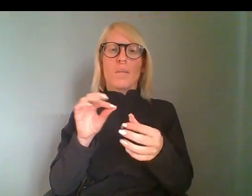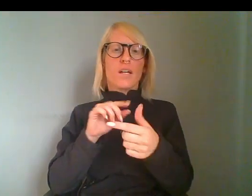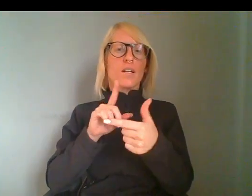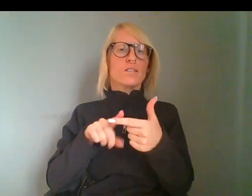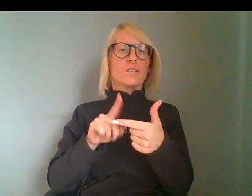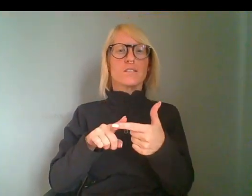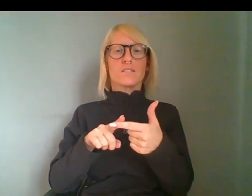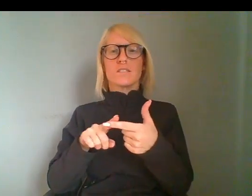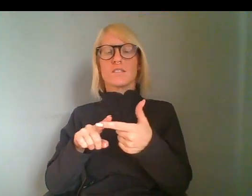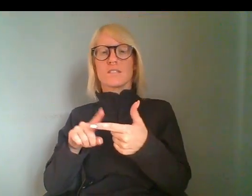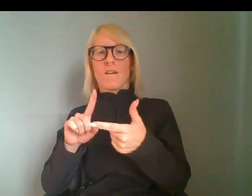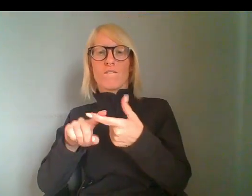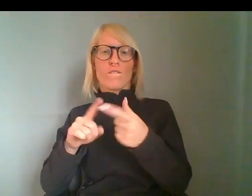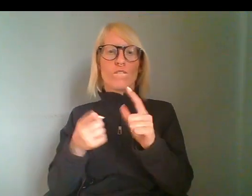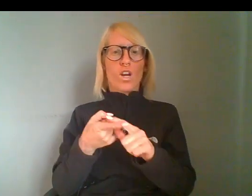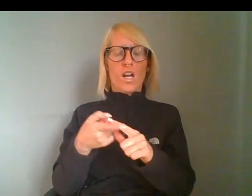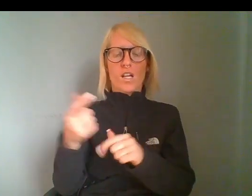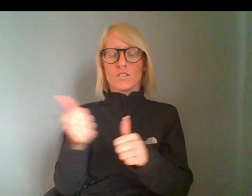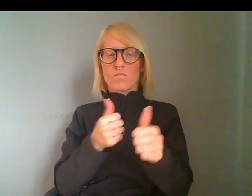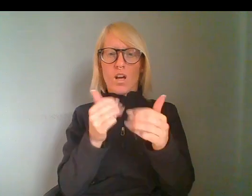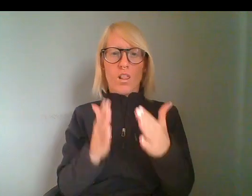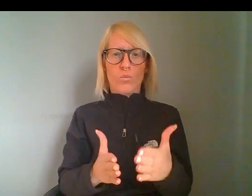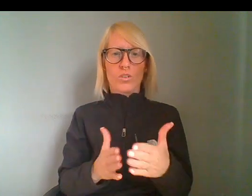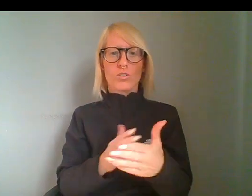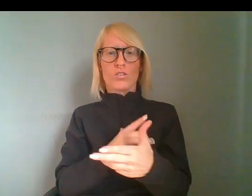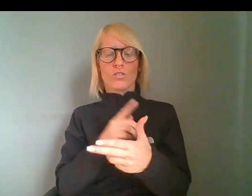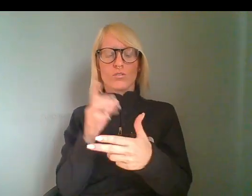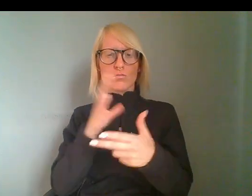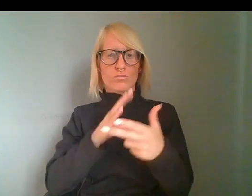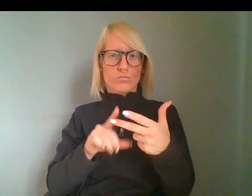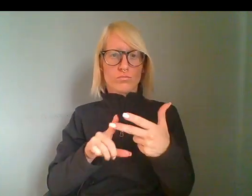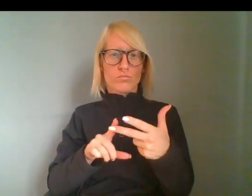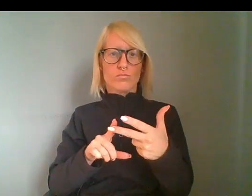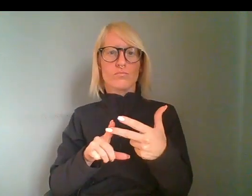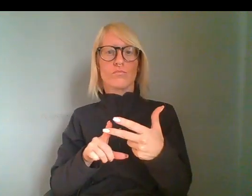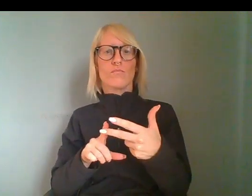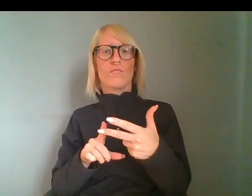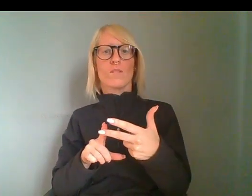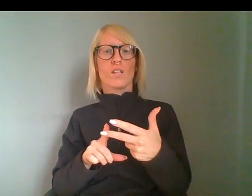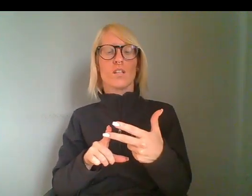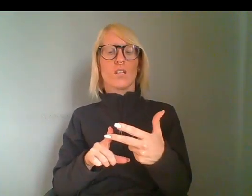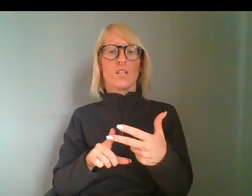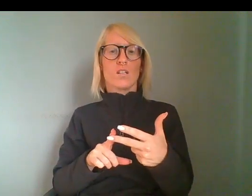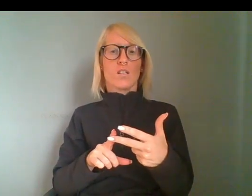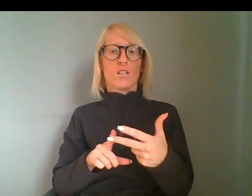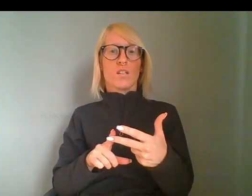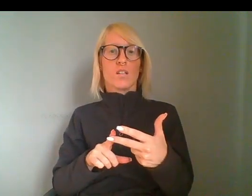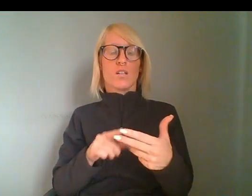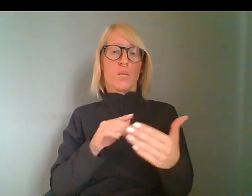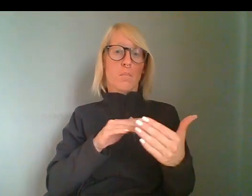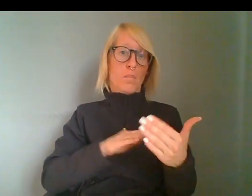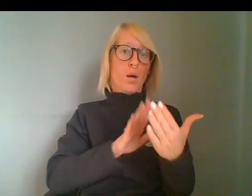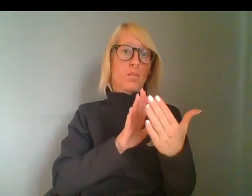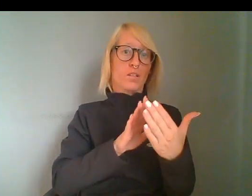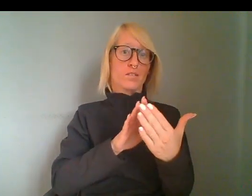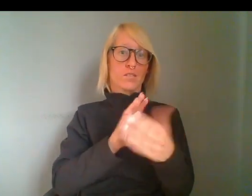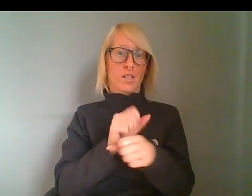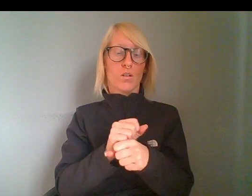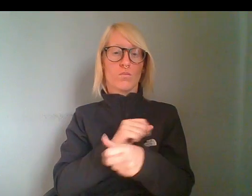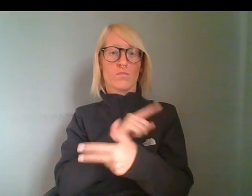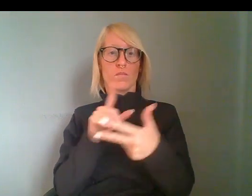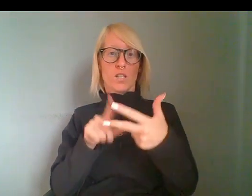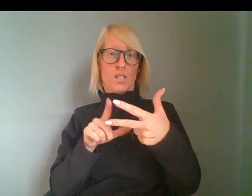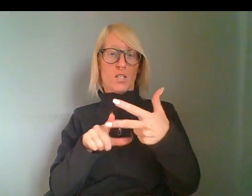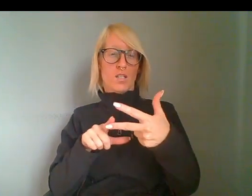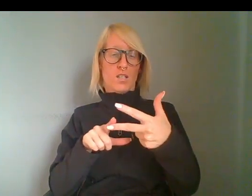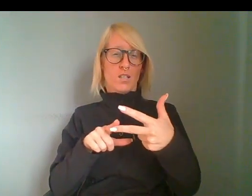have on Twitter or friends on Facebook, because again, George's account is a public account. You want to look at views